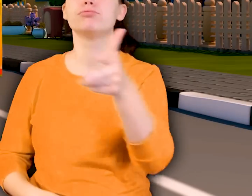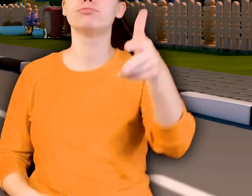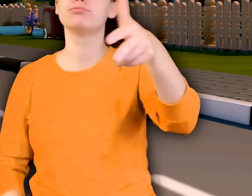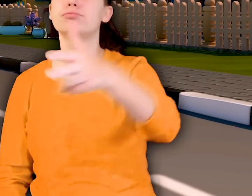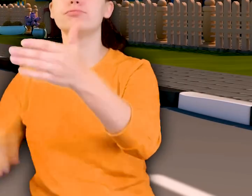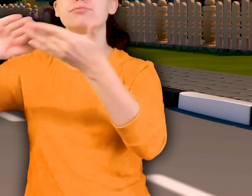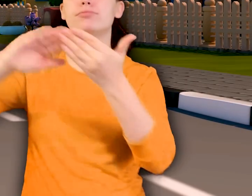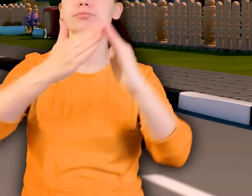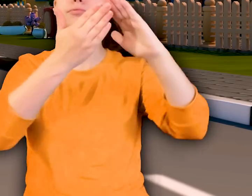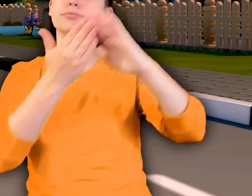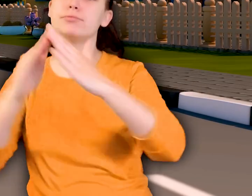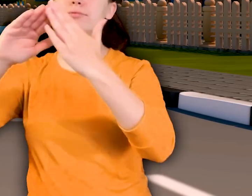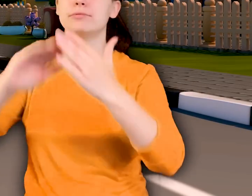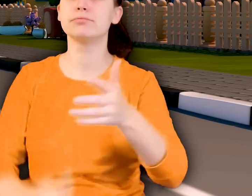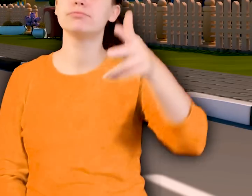the